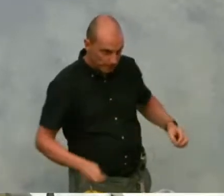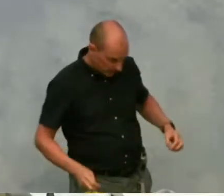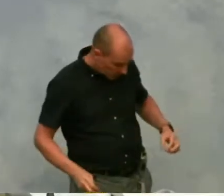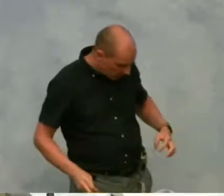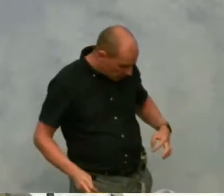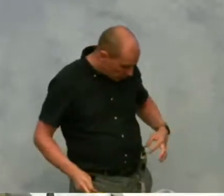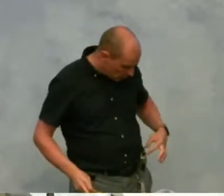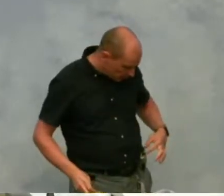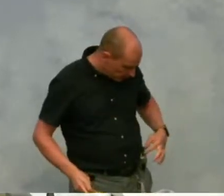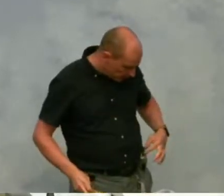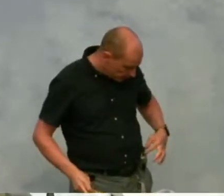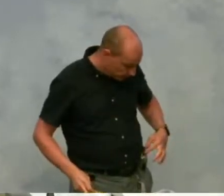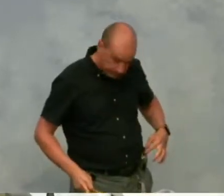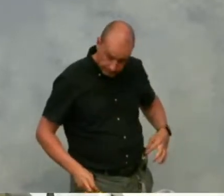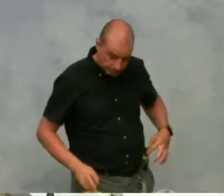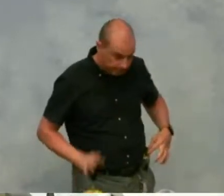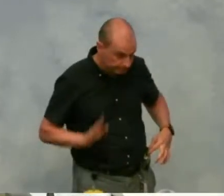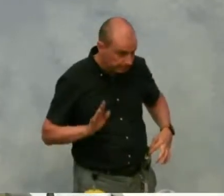Hi. Thank you, Chair.